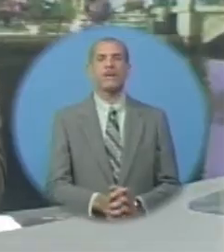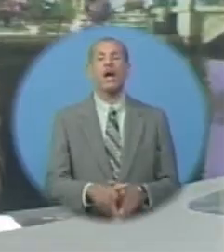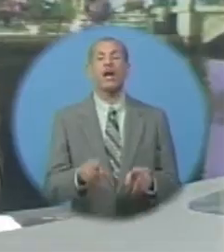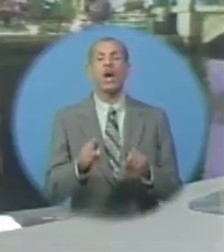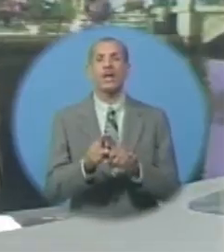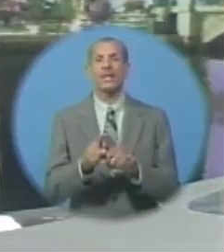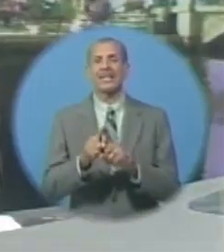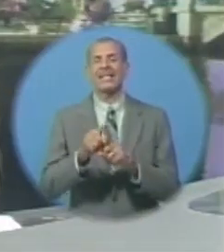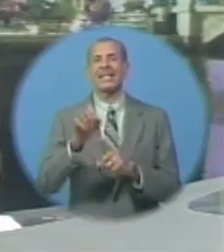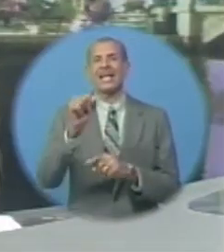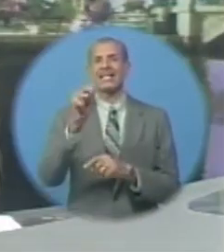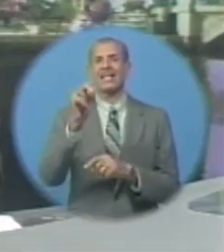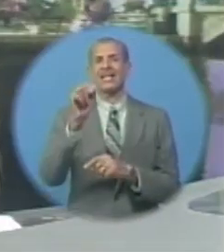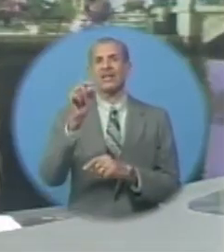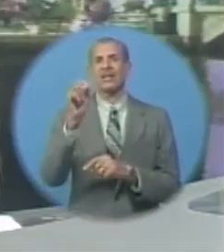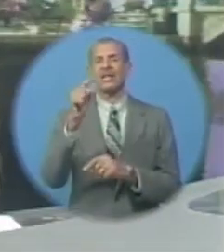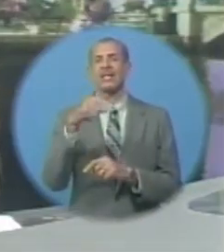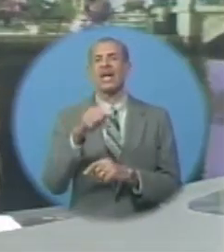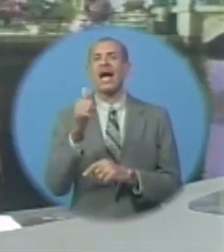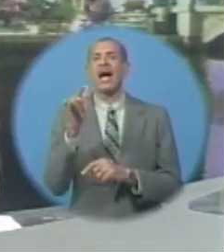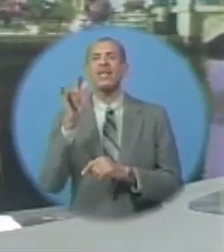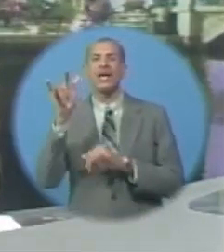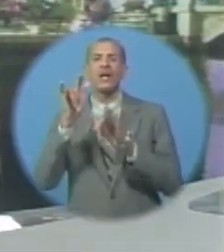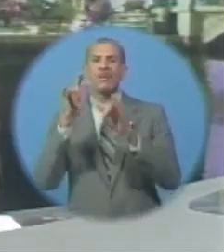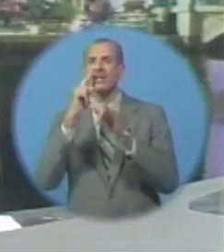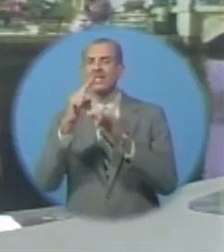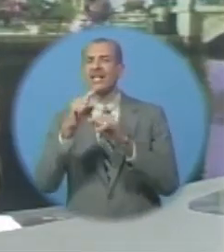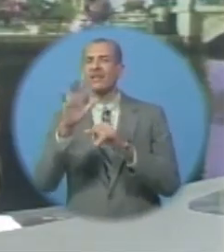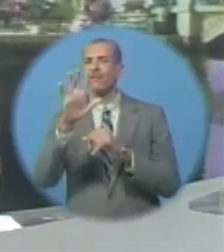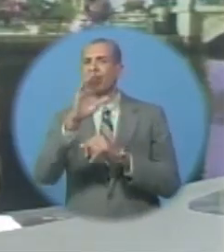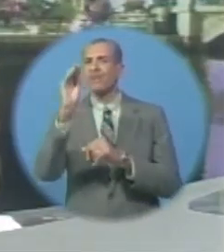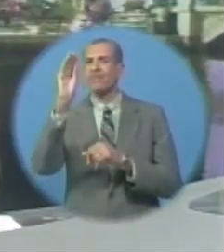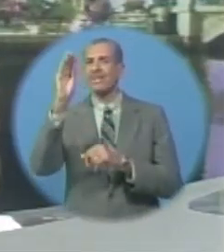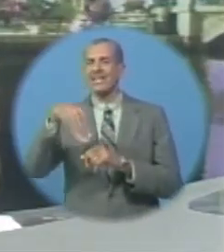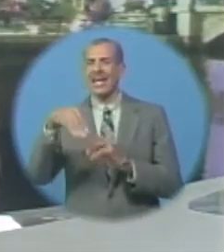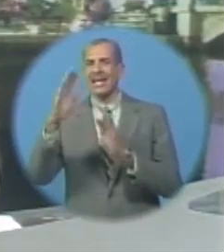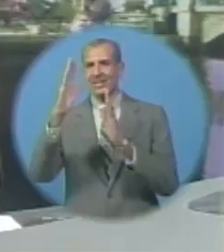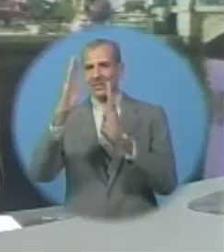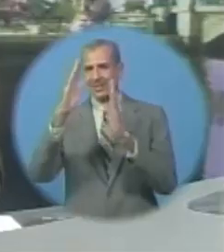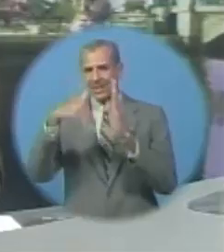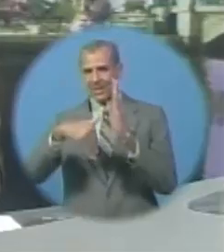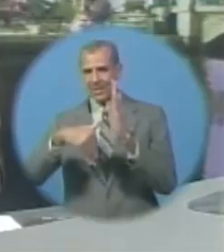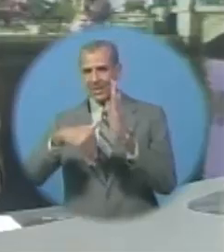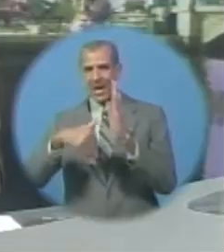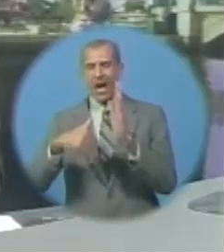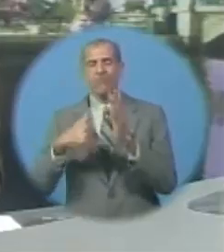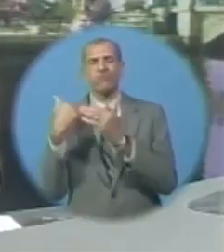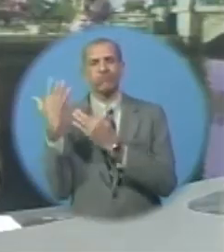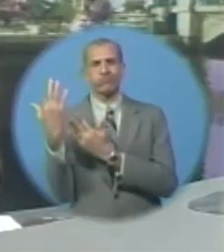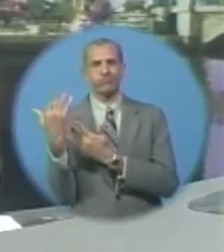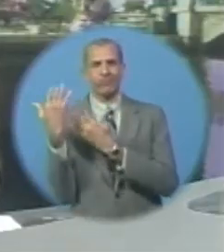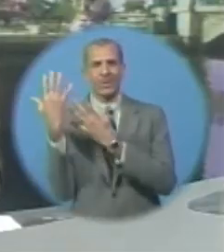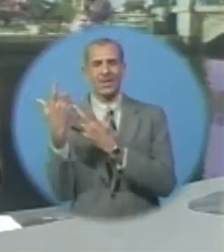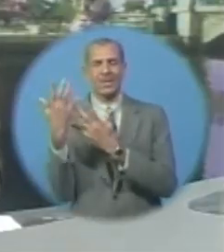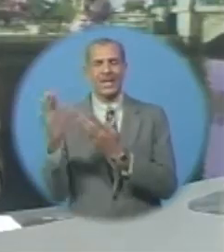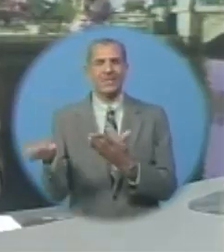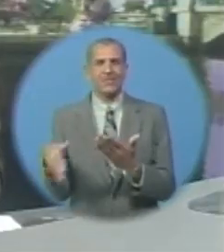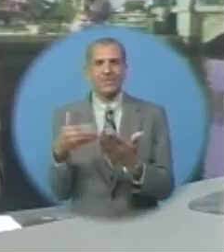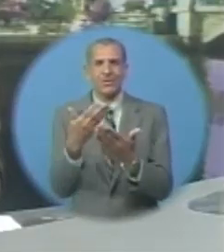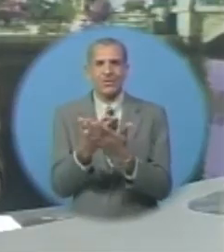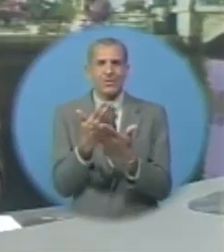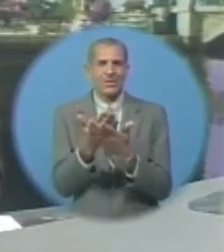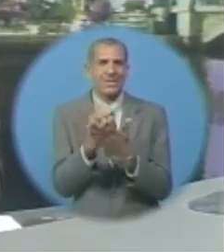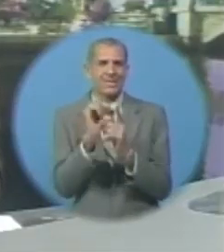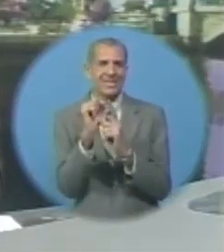According to the senator, other airports have seen up to a 50% decrease in waiting time with the introduction of the system.